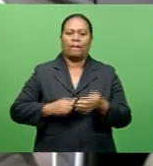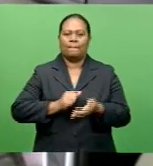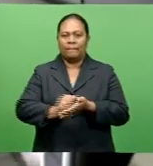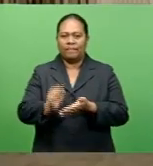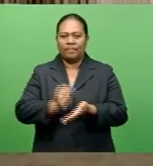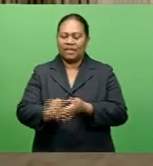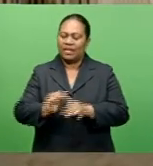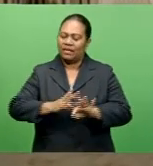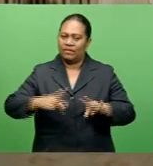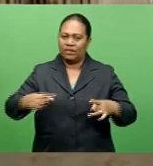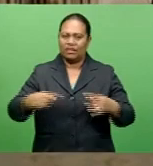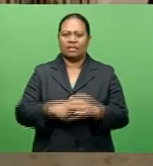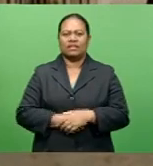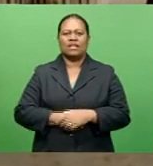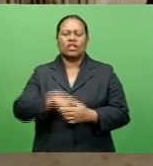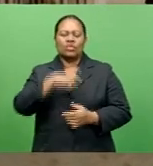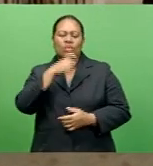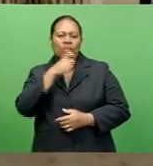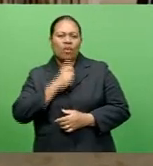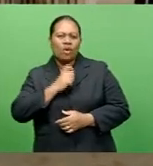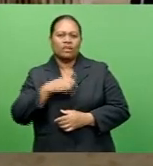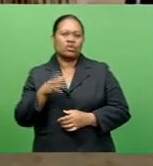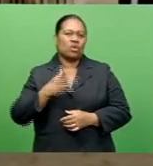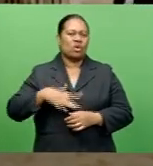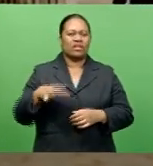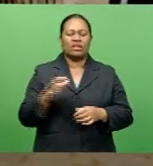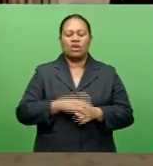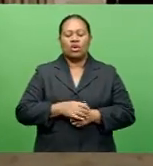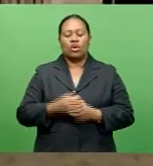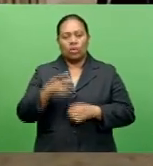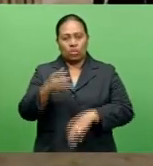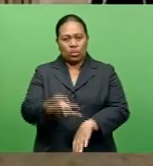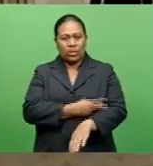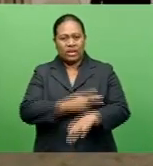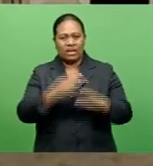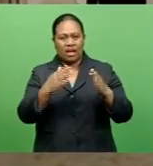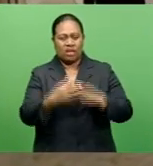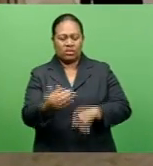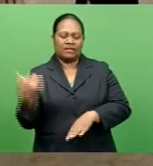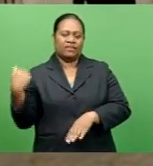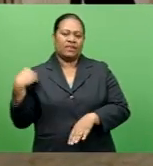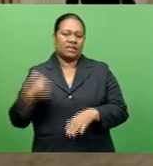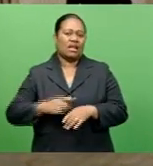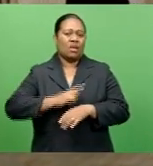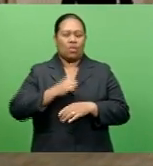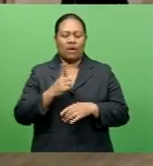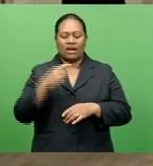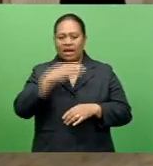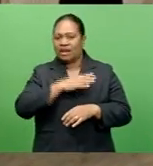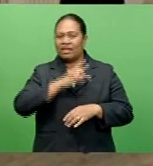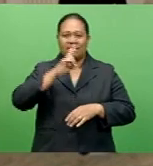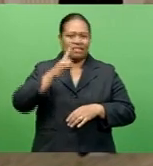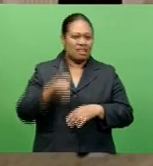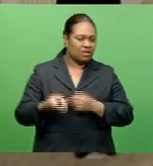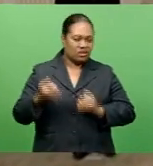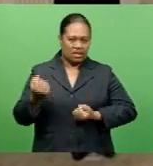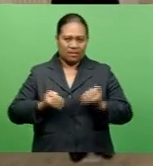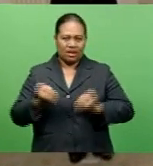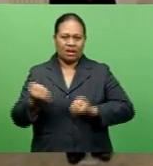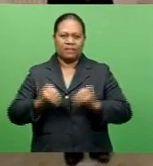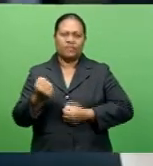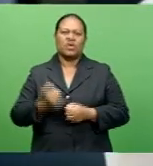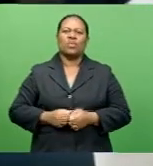took office, promising to reduce greenhouse gas emissions and replace hundreds of thousands of government vehicles with